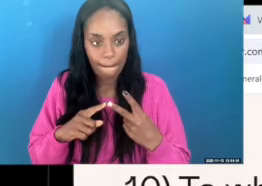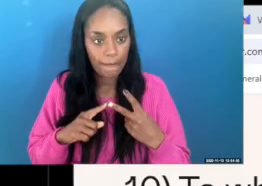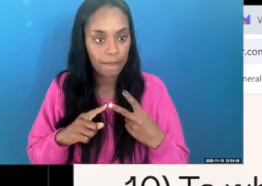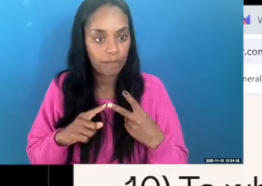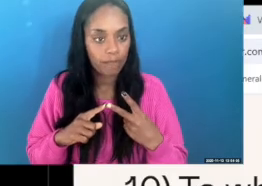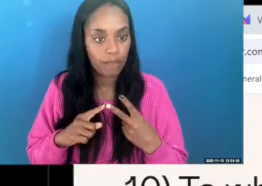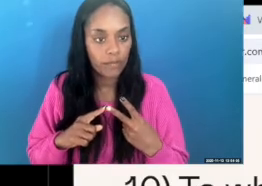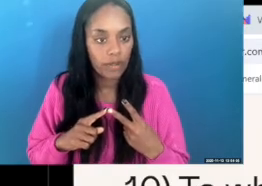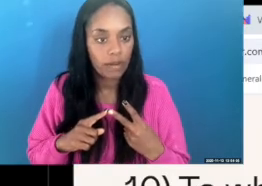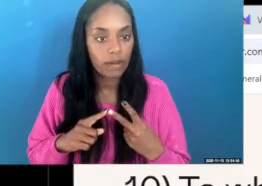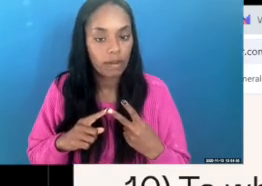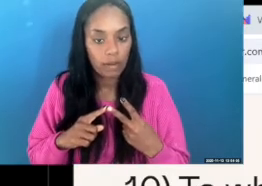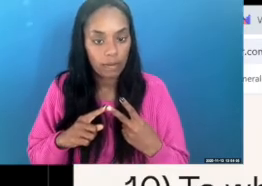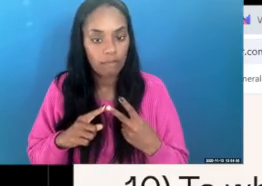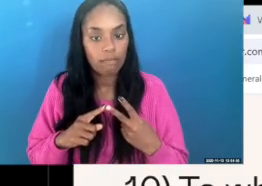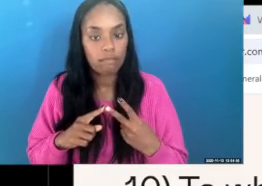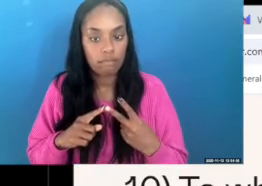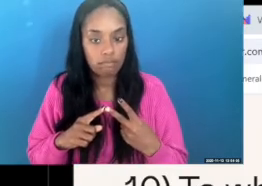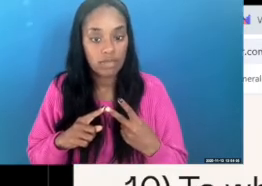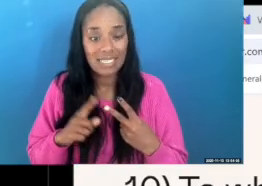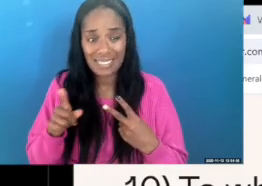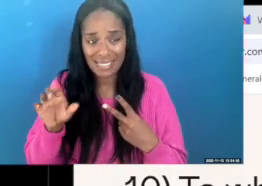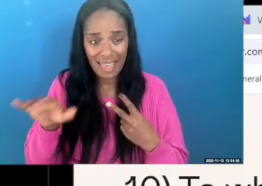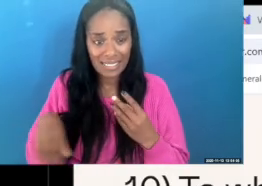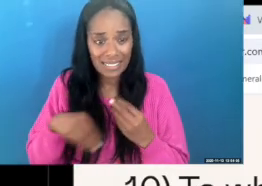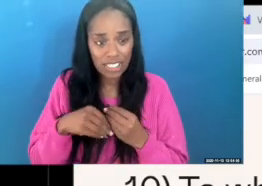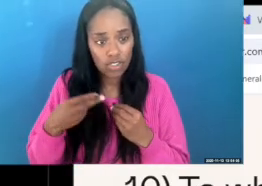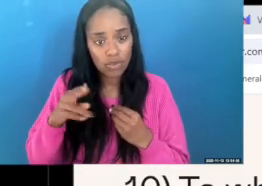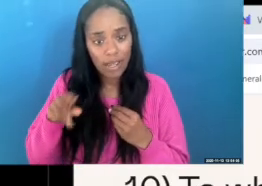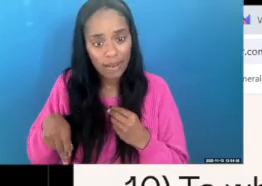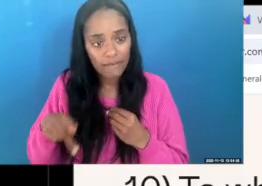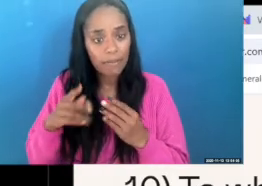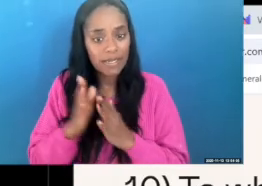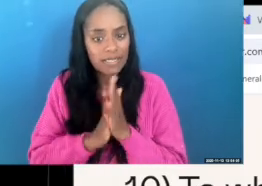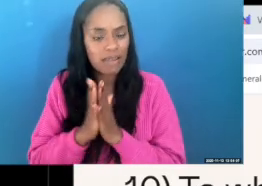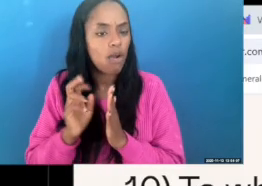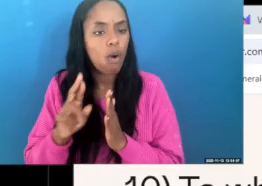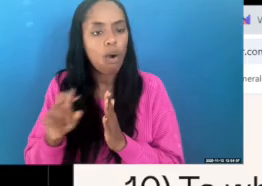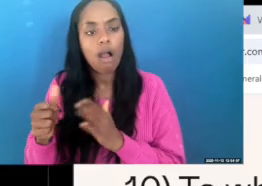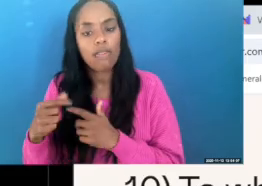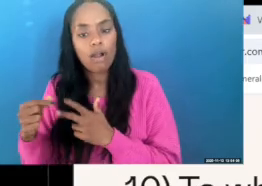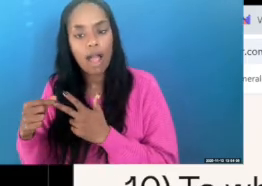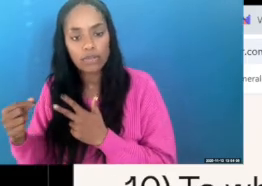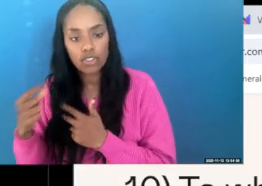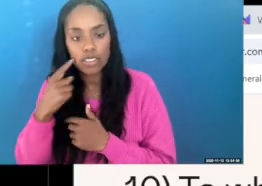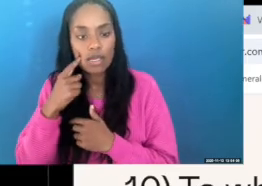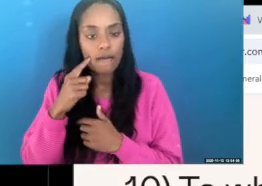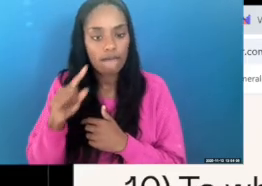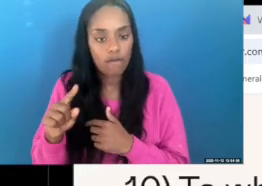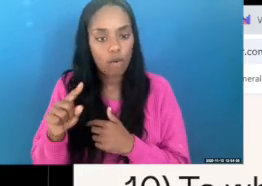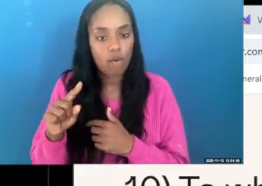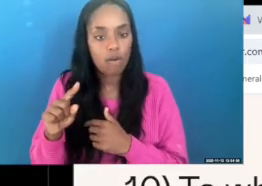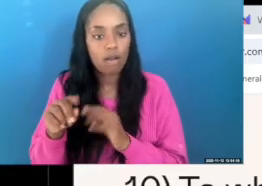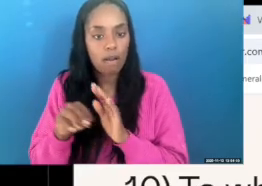to implement something like a zero emission mile incentive program? And then the second part of that question